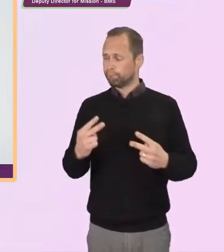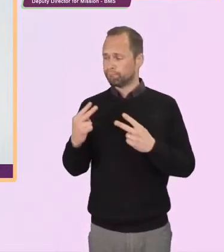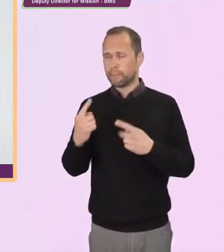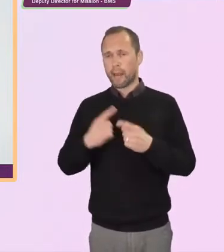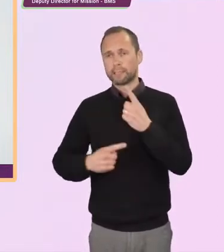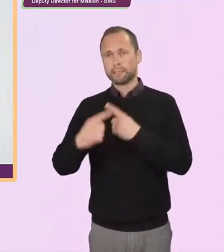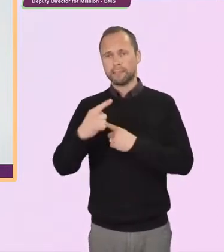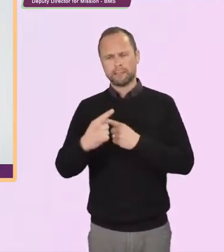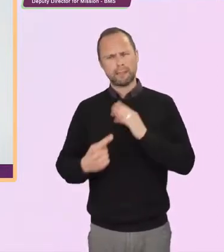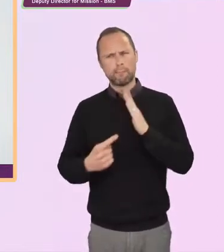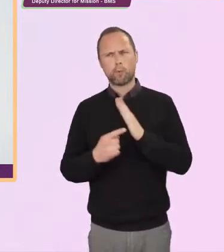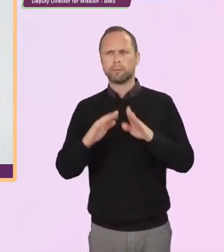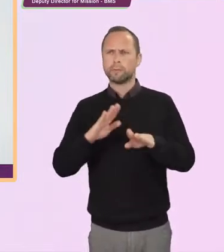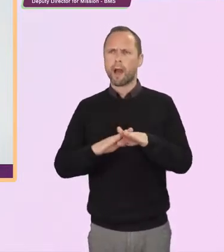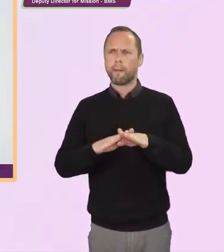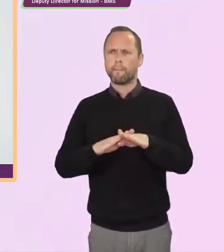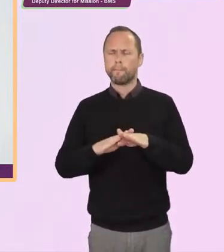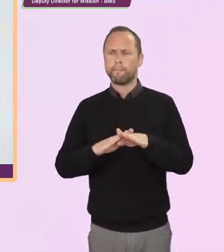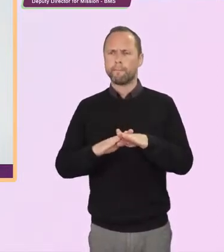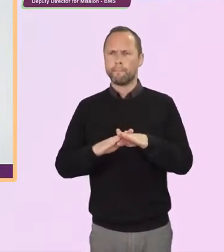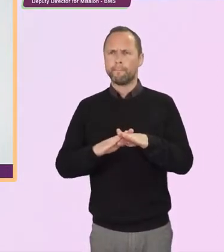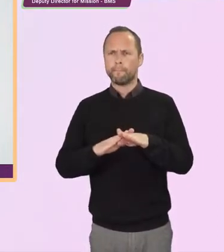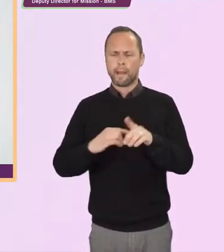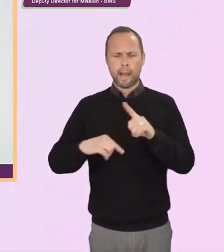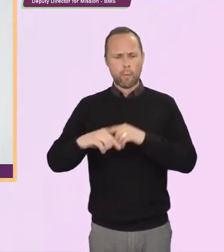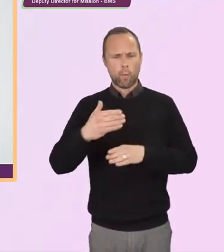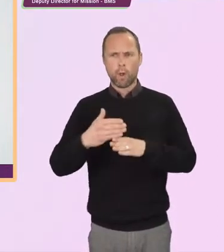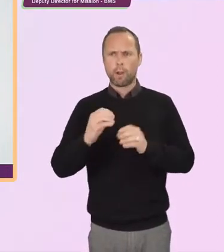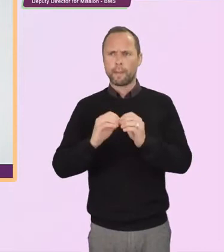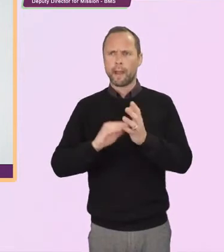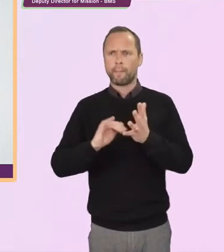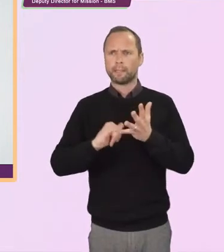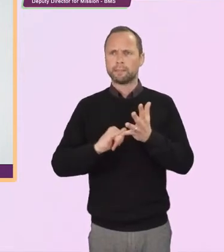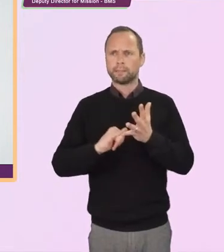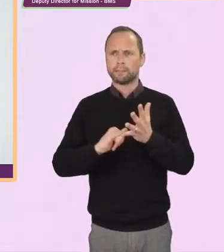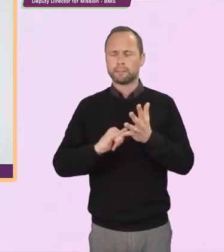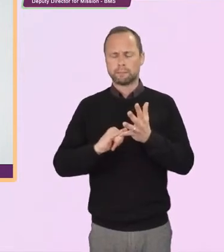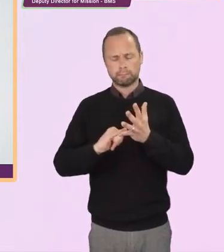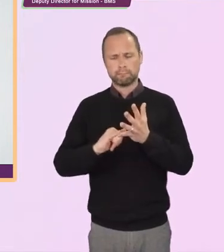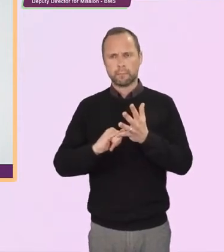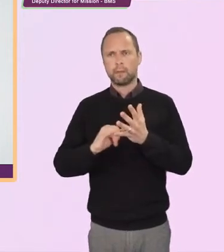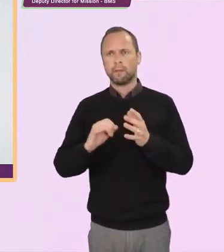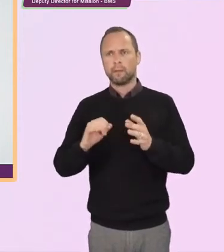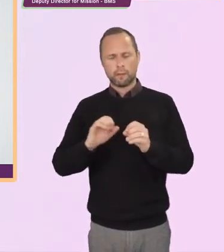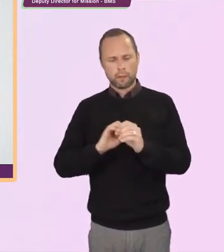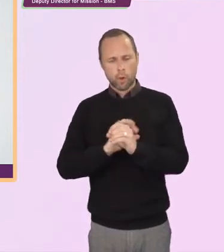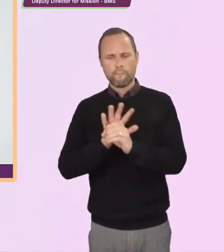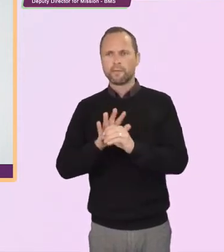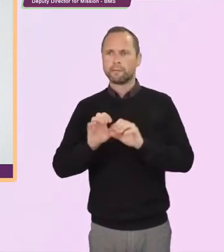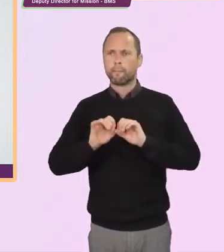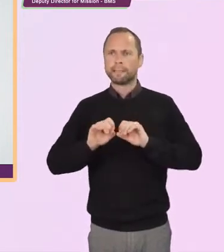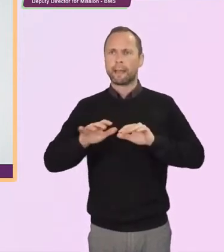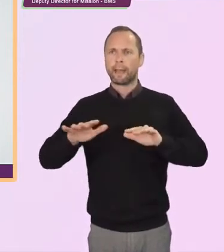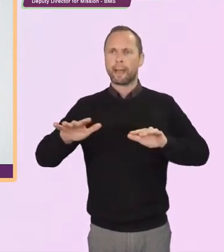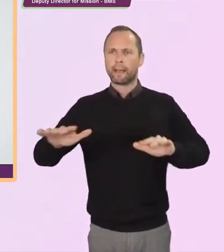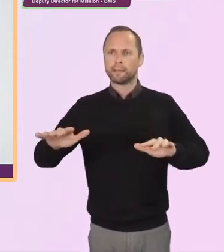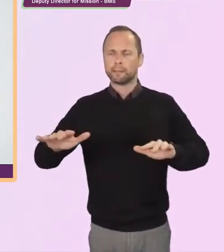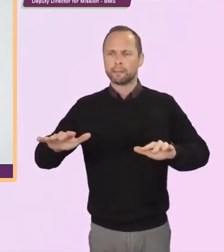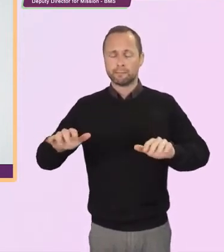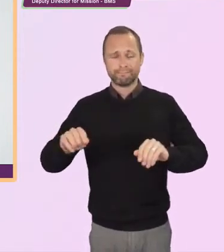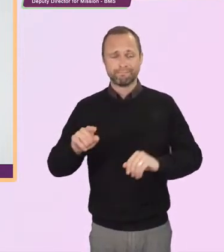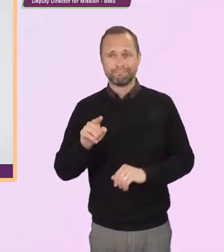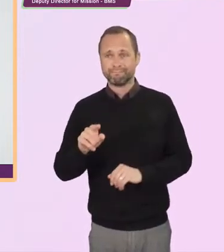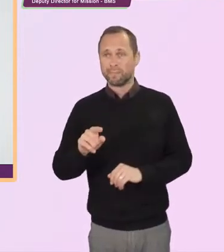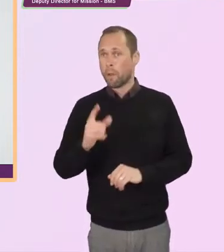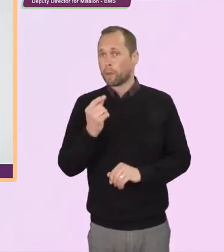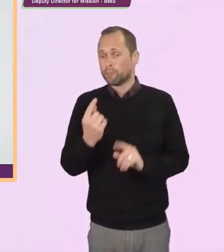being significant. Of course, what could have happened during the pandemic, it could have been the case that